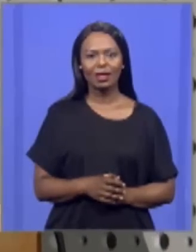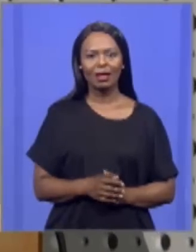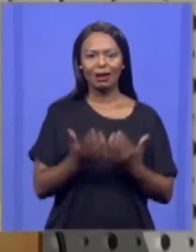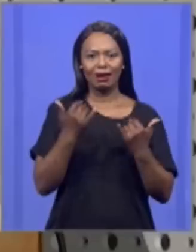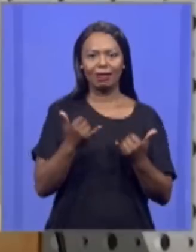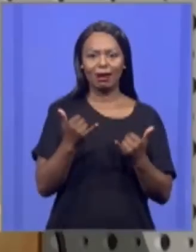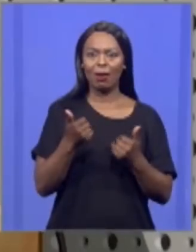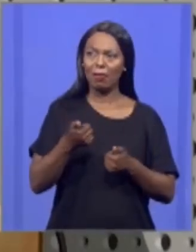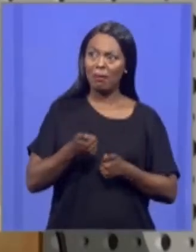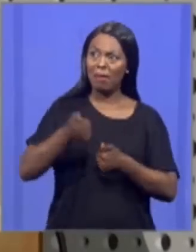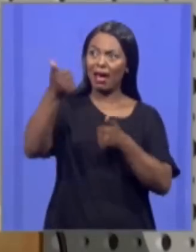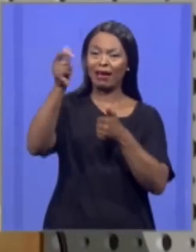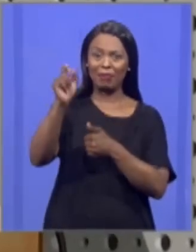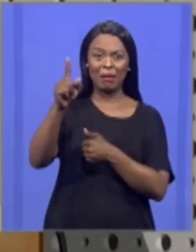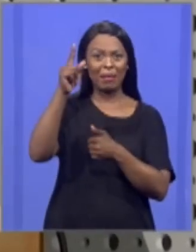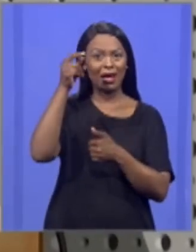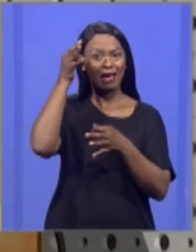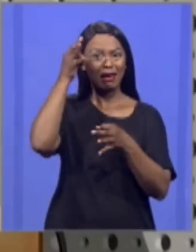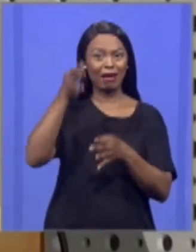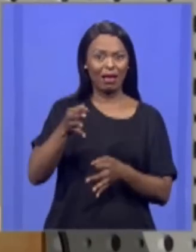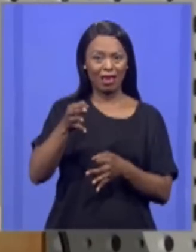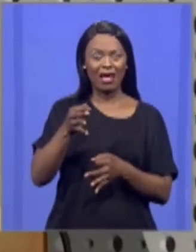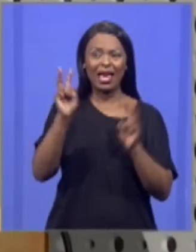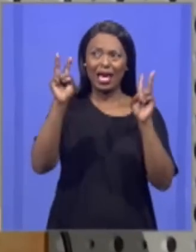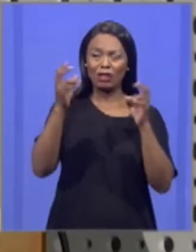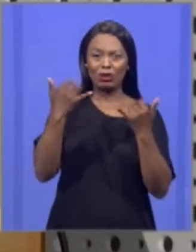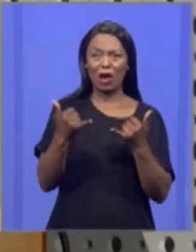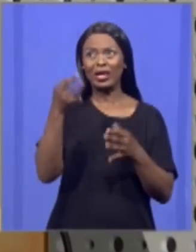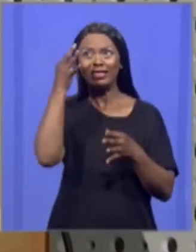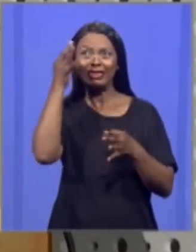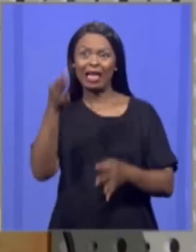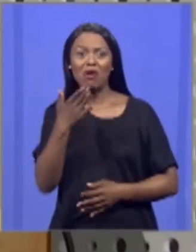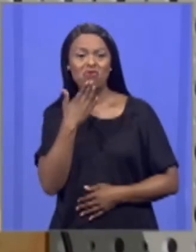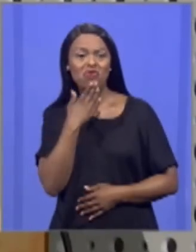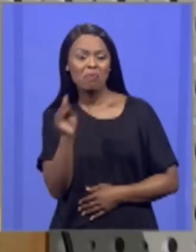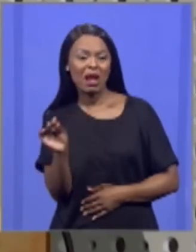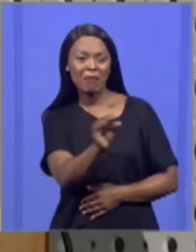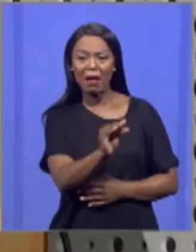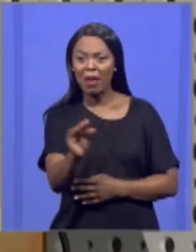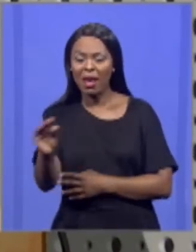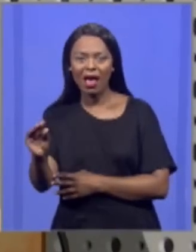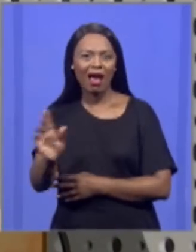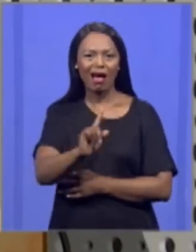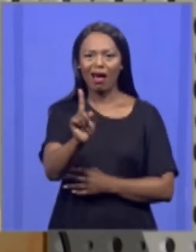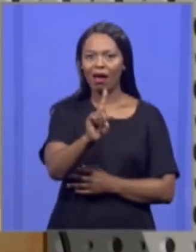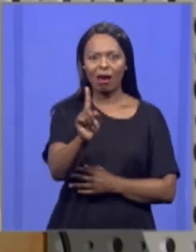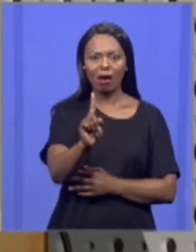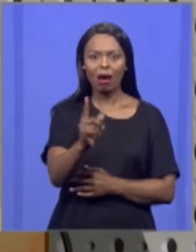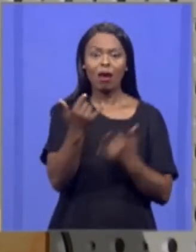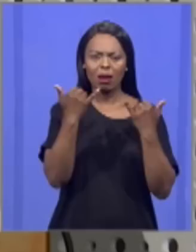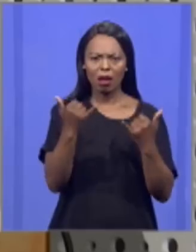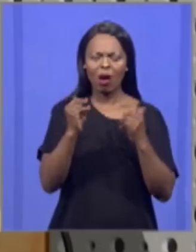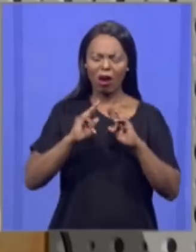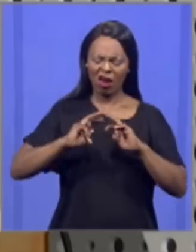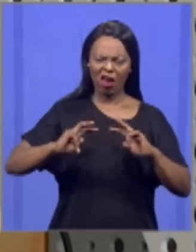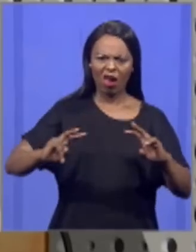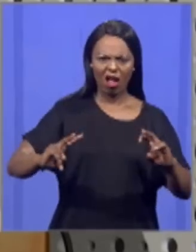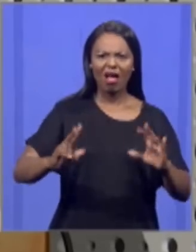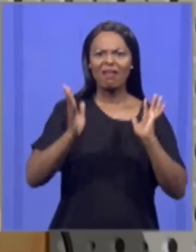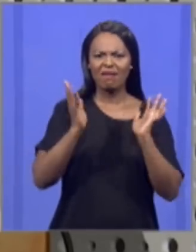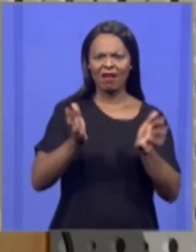institutions to then decide who gets funded. None whatsoever. We undertook a forensic investigation